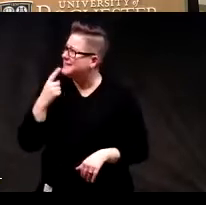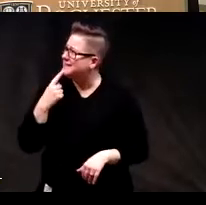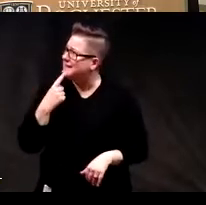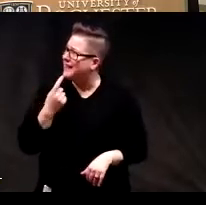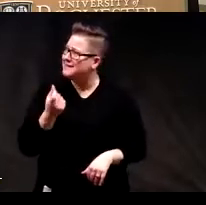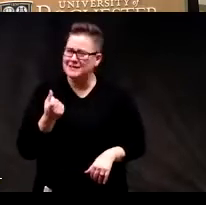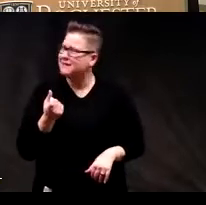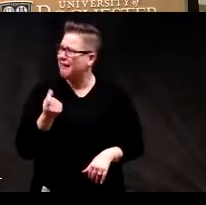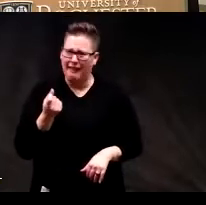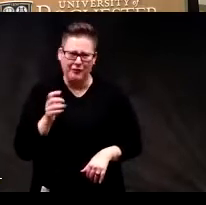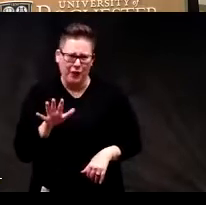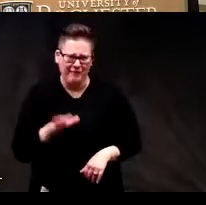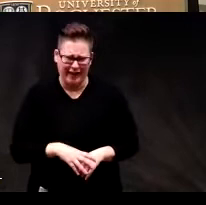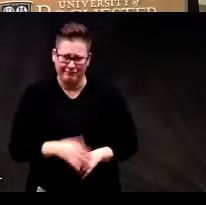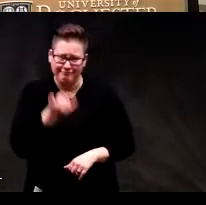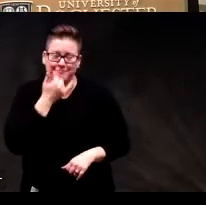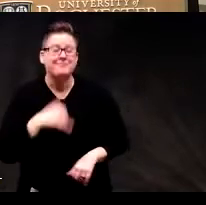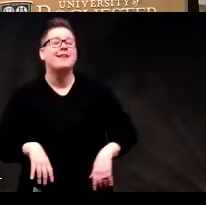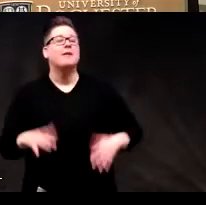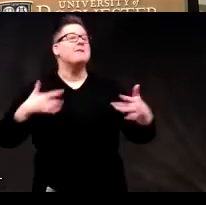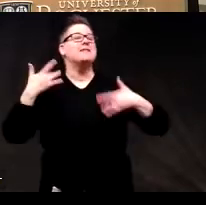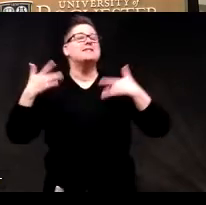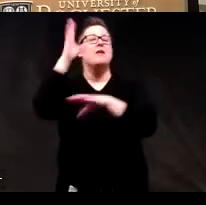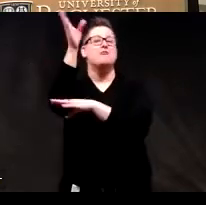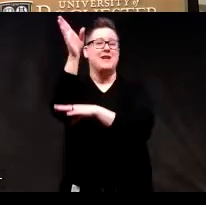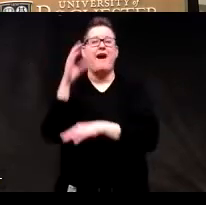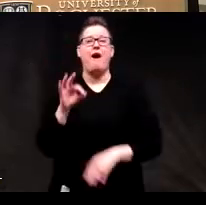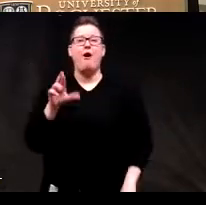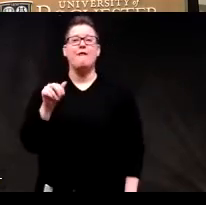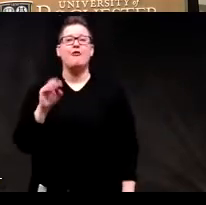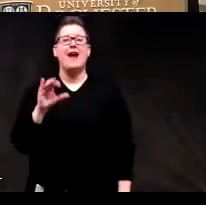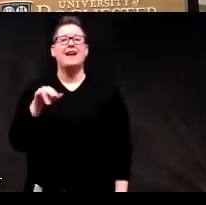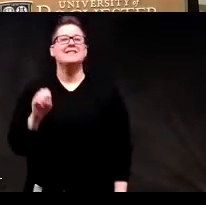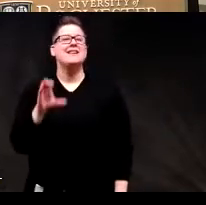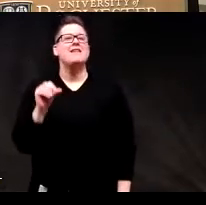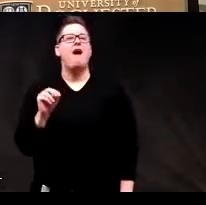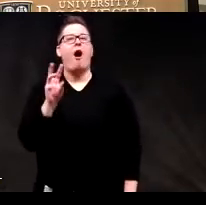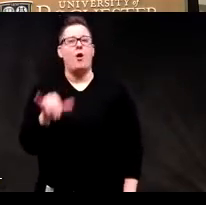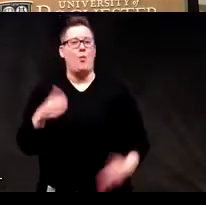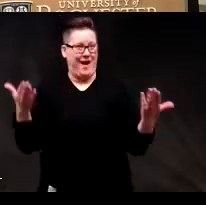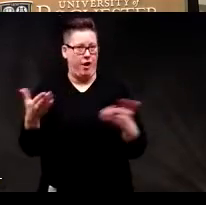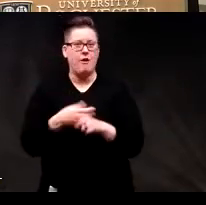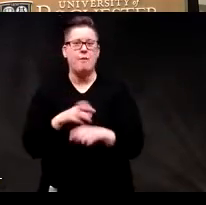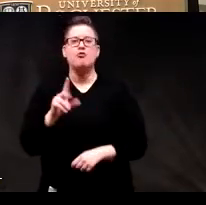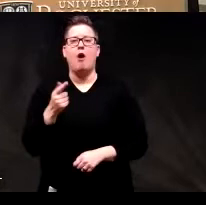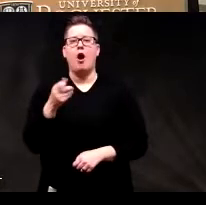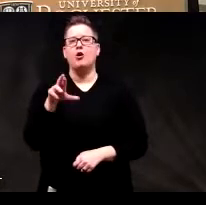today's presentation and to have Dr. Francine Conway here from Rutgers